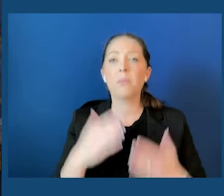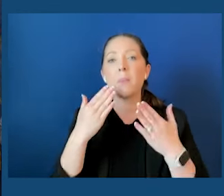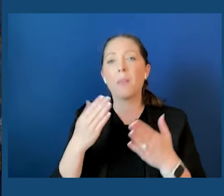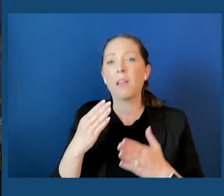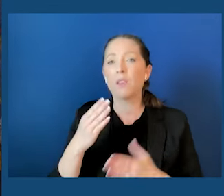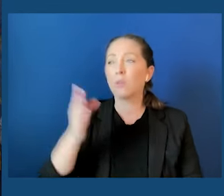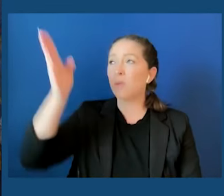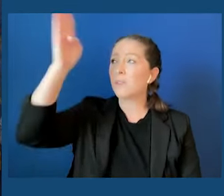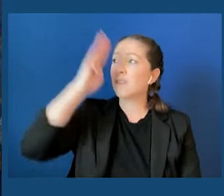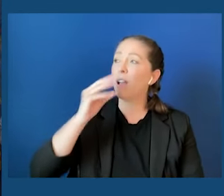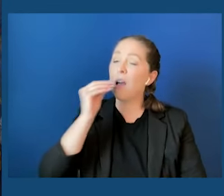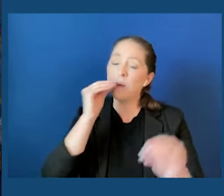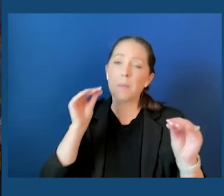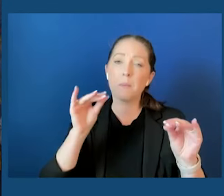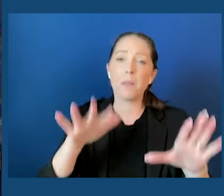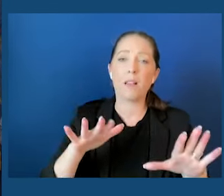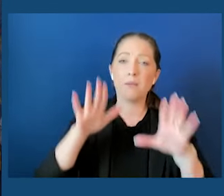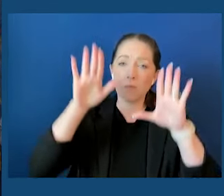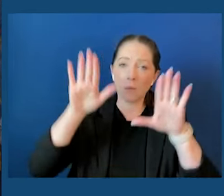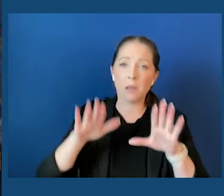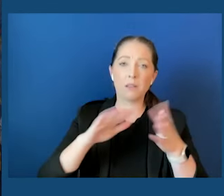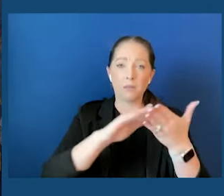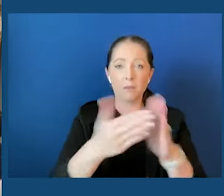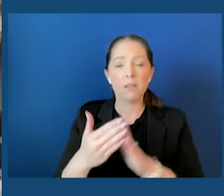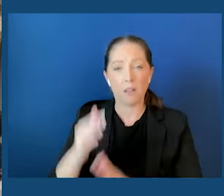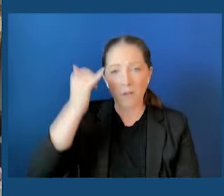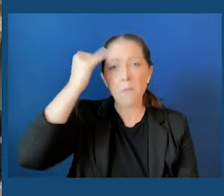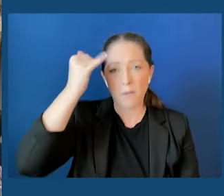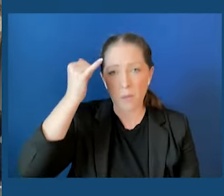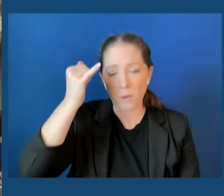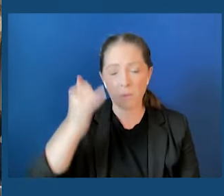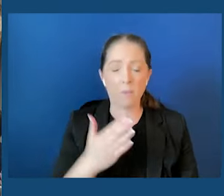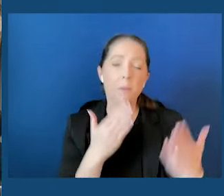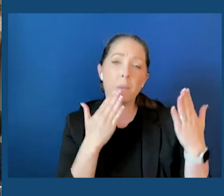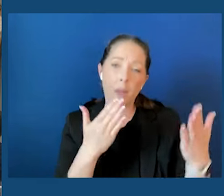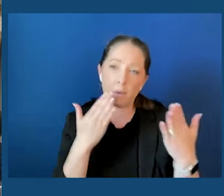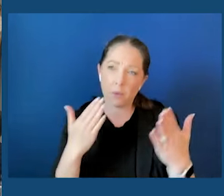the great city of Buffalo. Thank you.